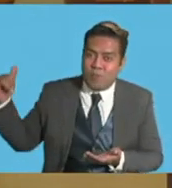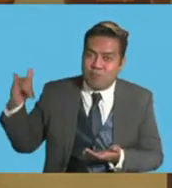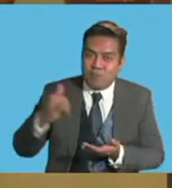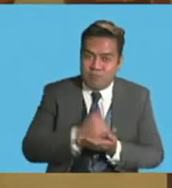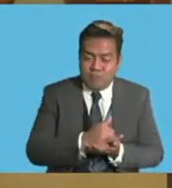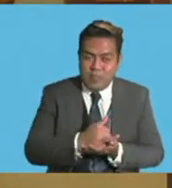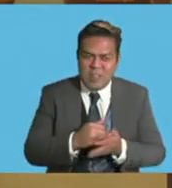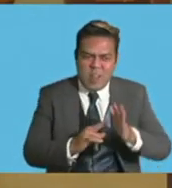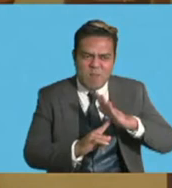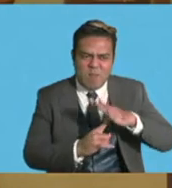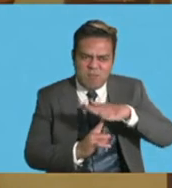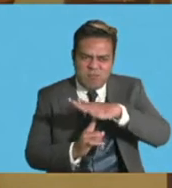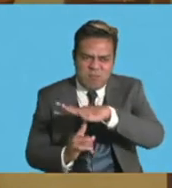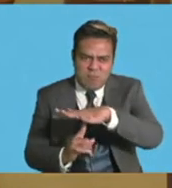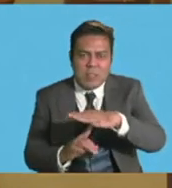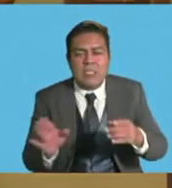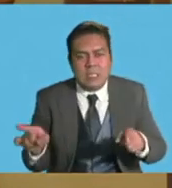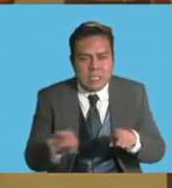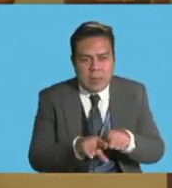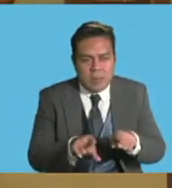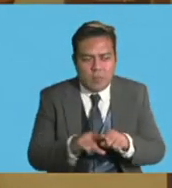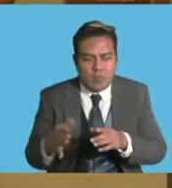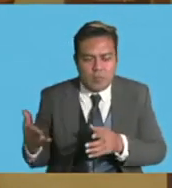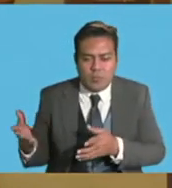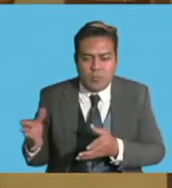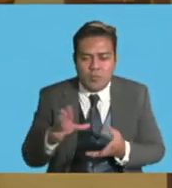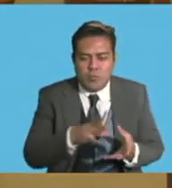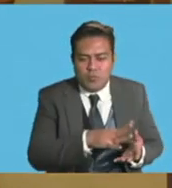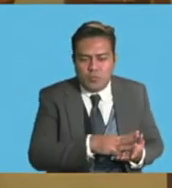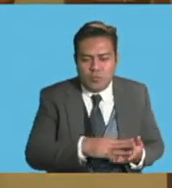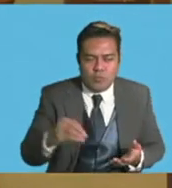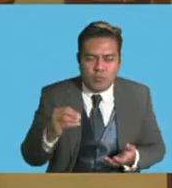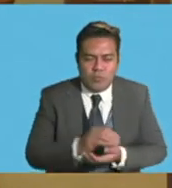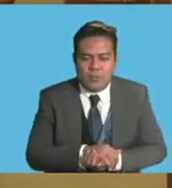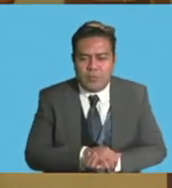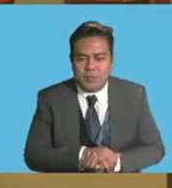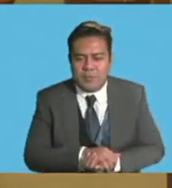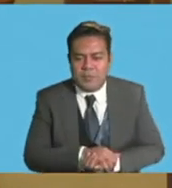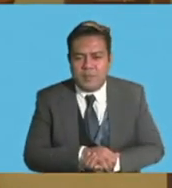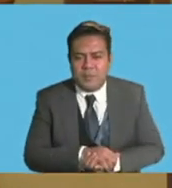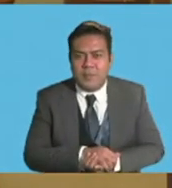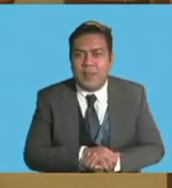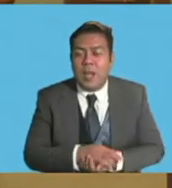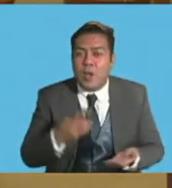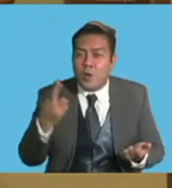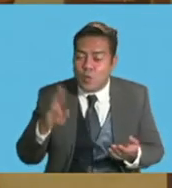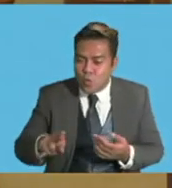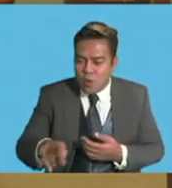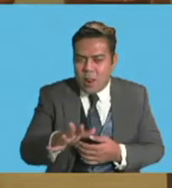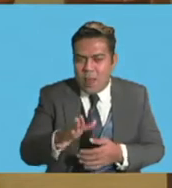medical evacuation of high-risk patients, especially those residing in rural and maritime